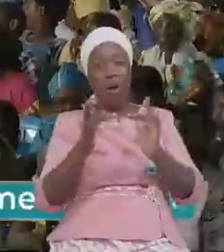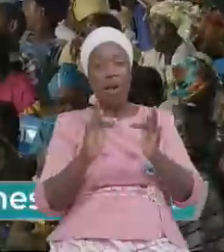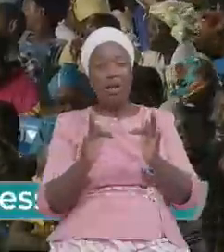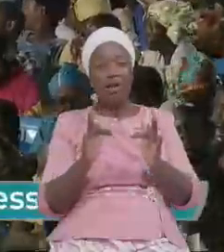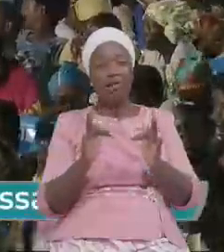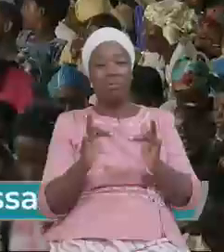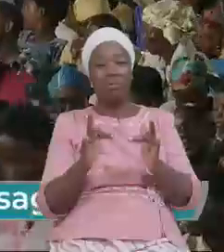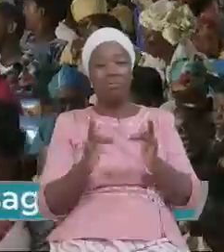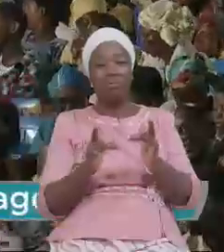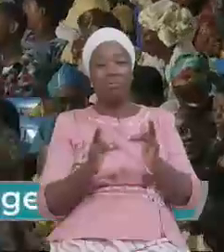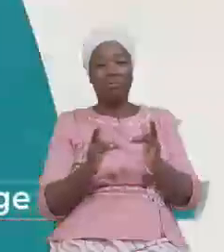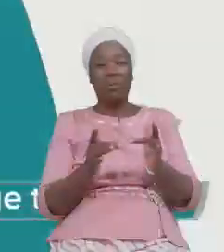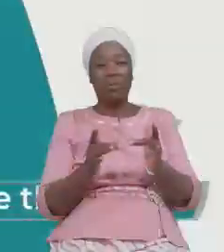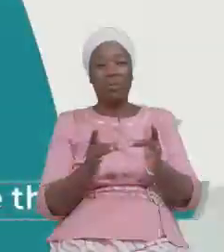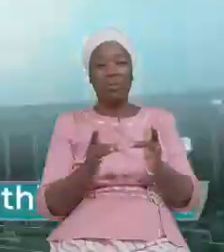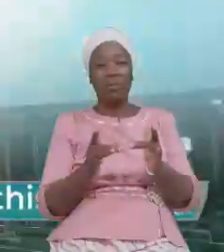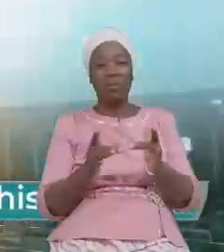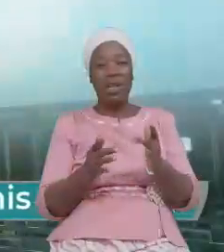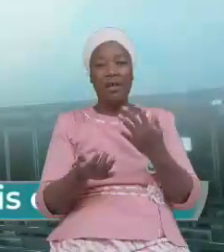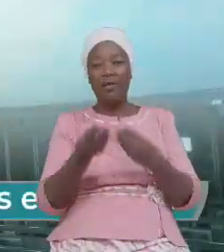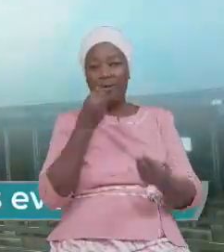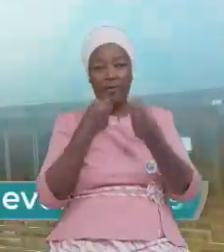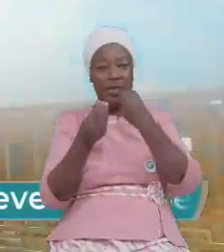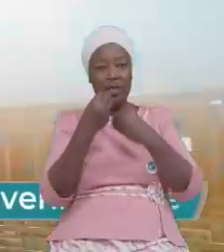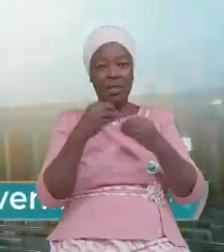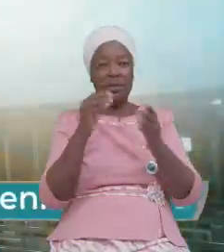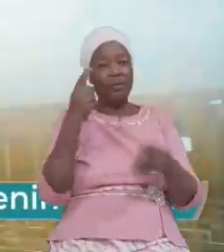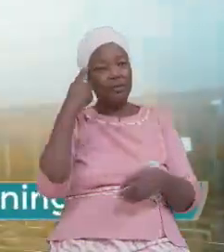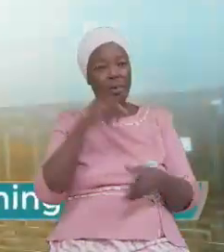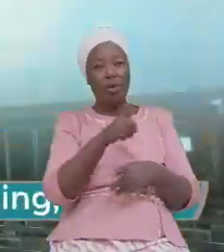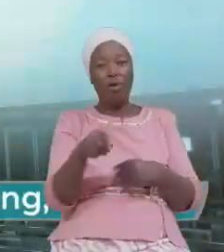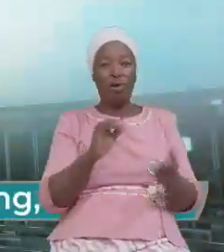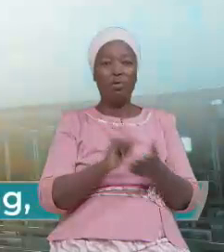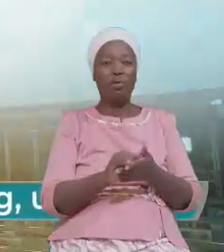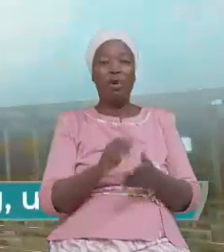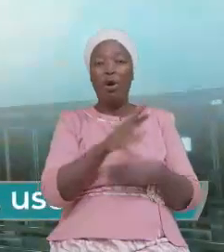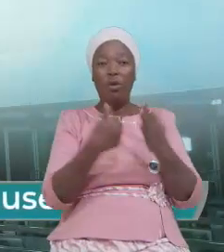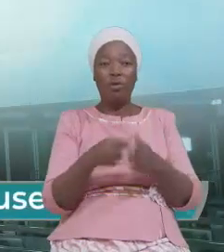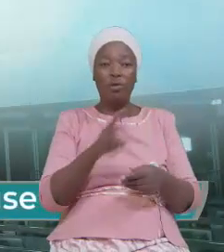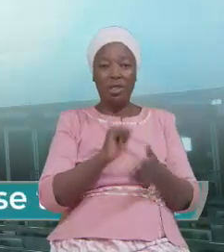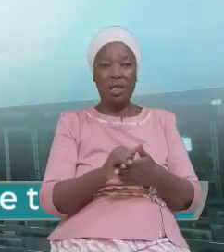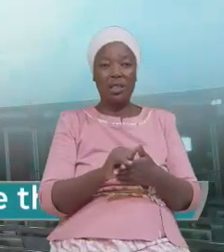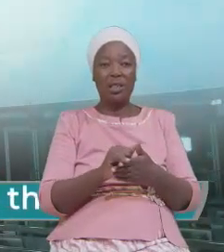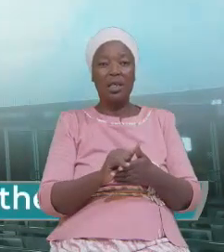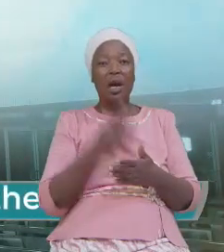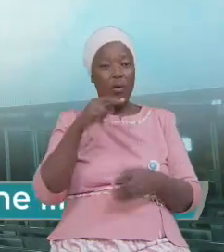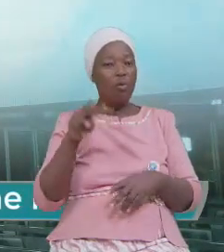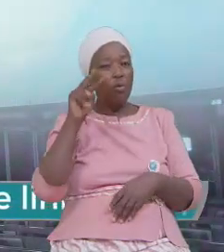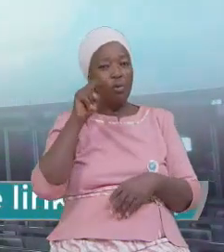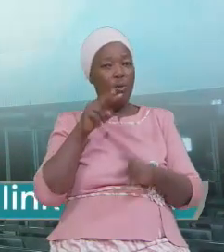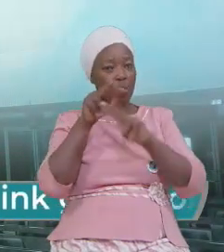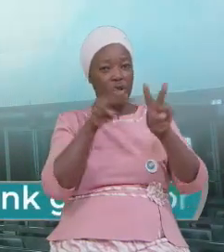those watching online who gave their lives to Christ since the beginning of this